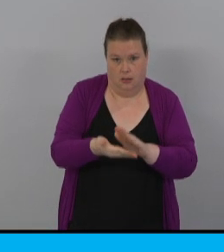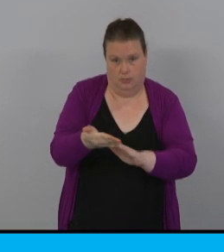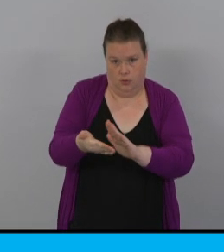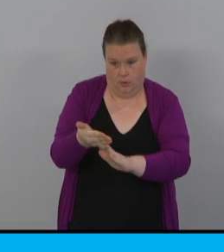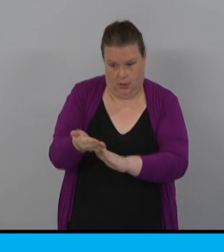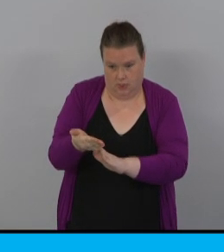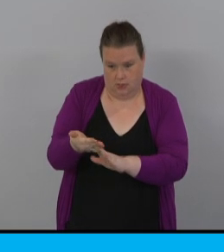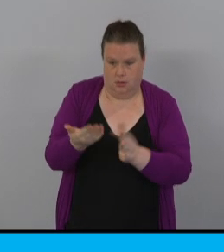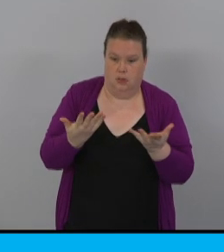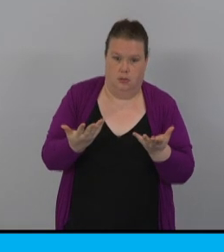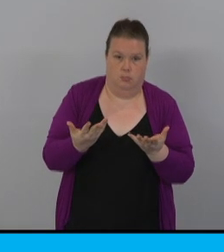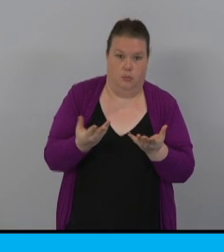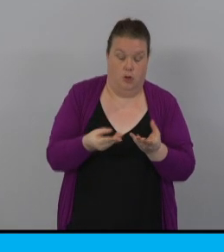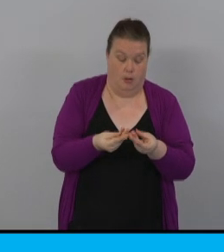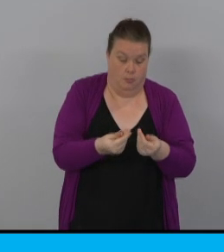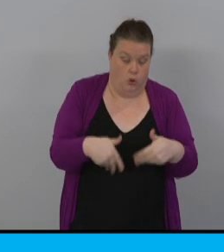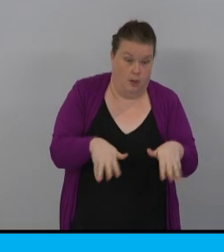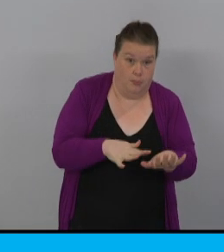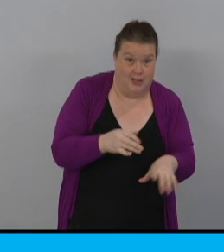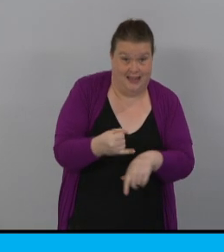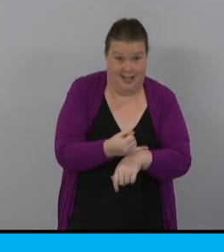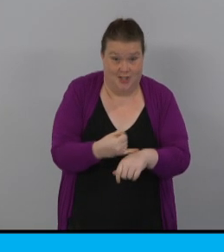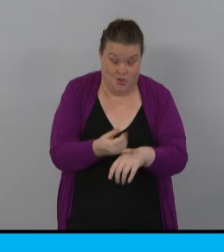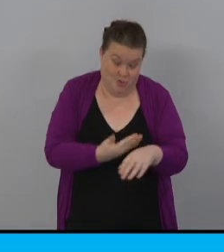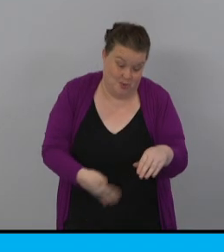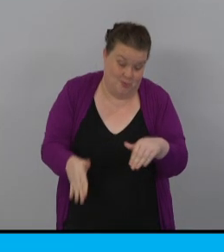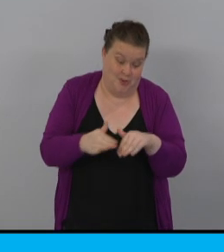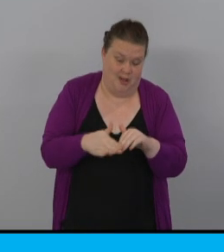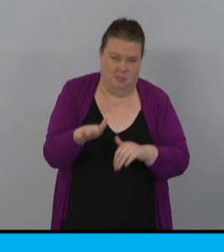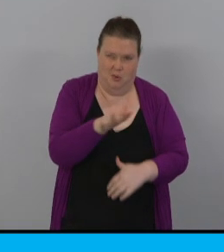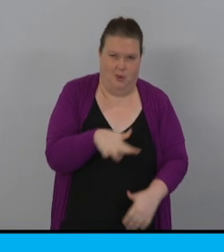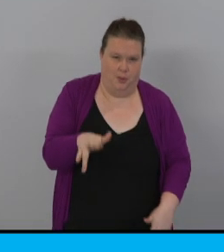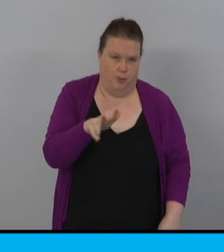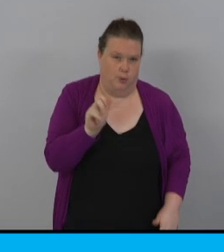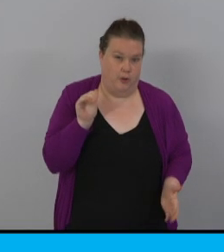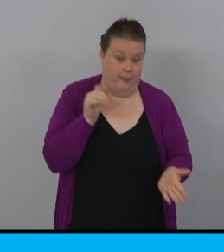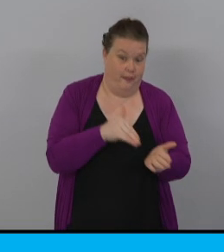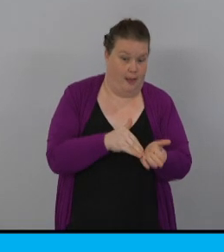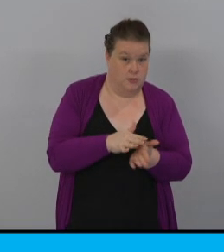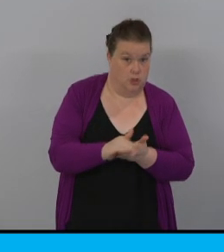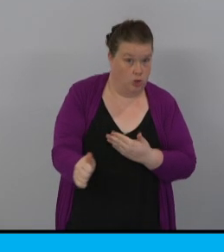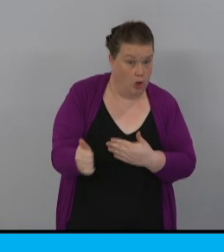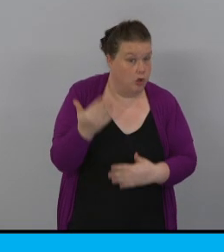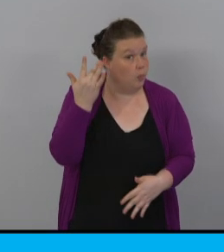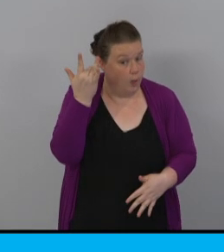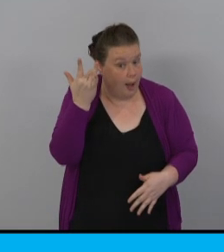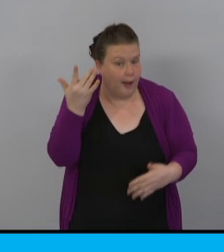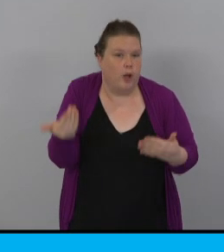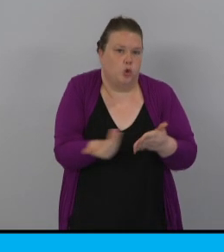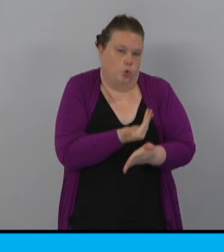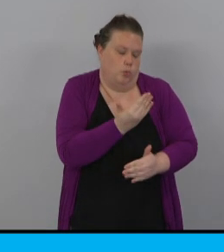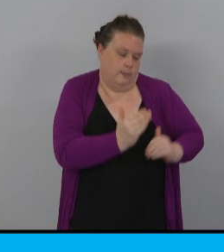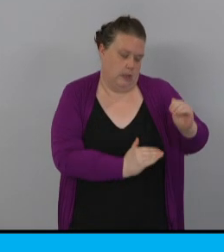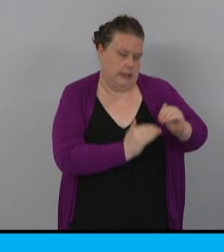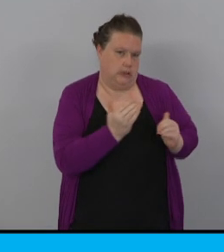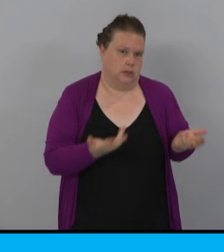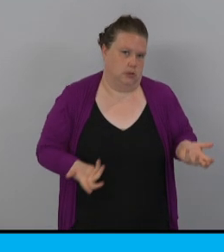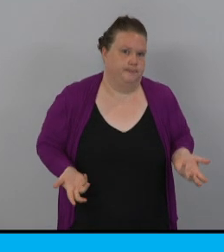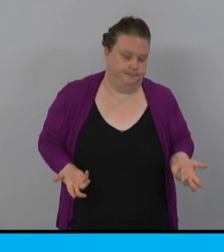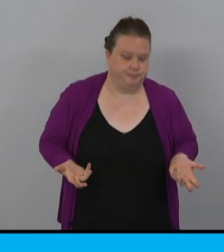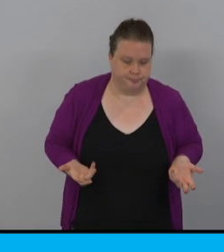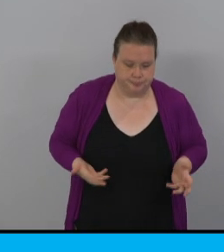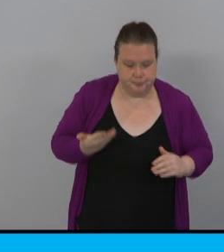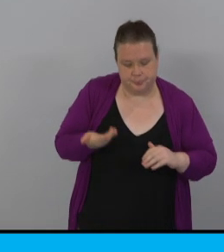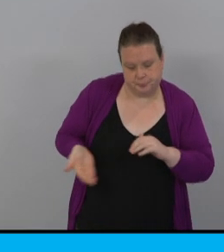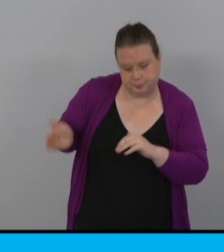as property insurance. We know that went up about $300,000 because of the new buildings. Anyway, so that